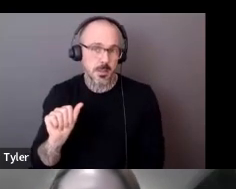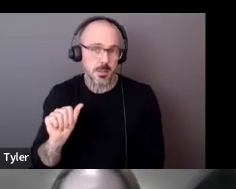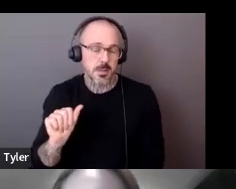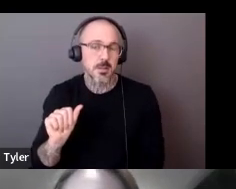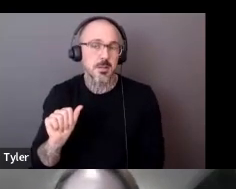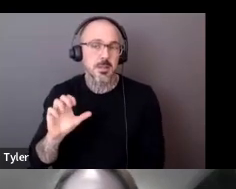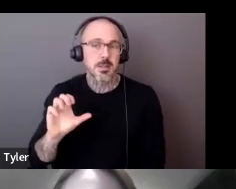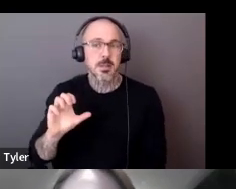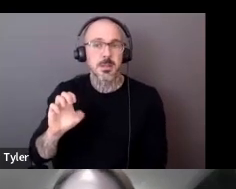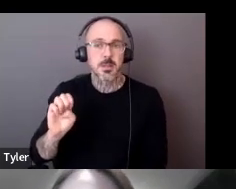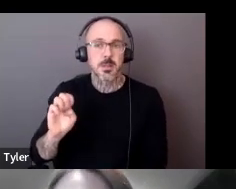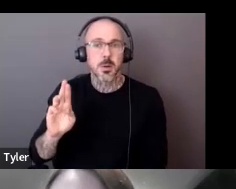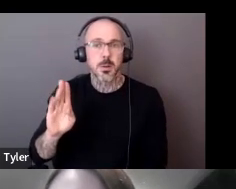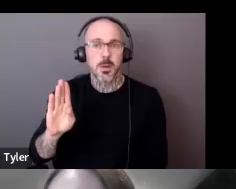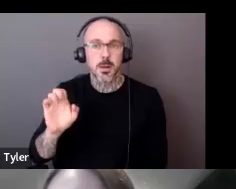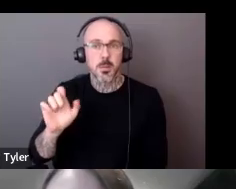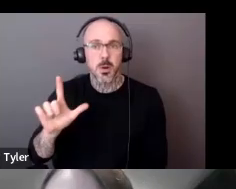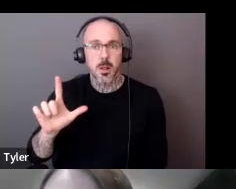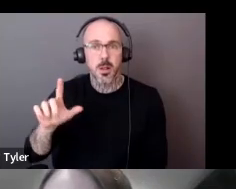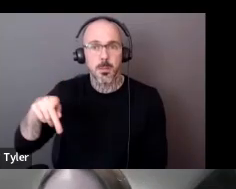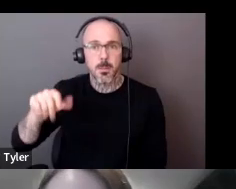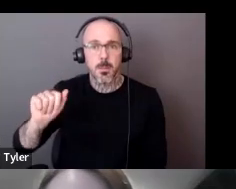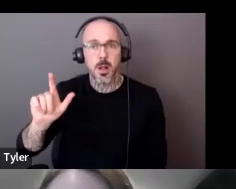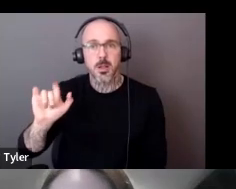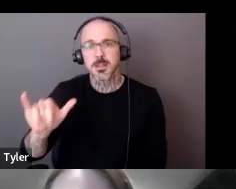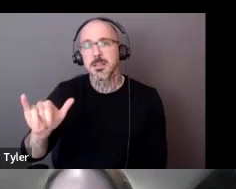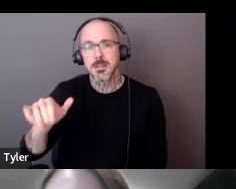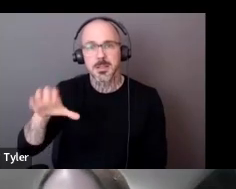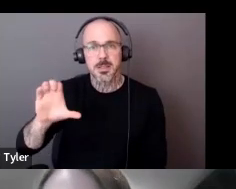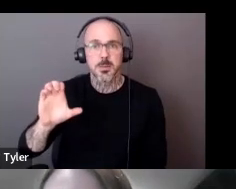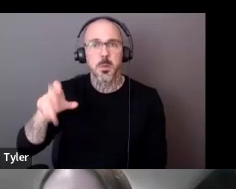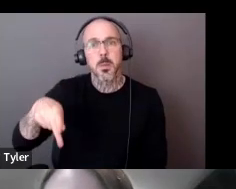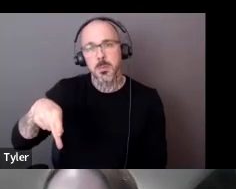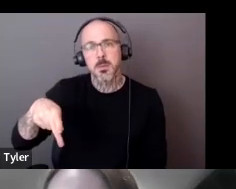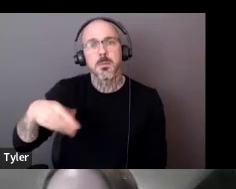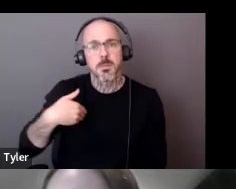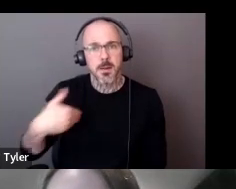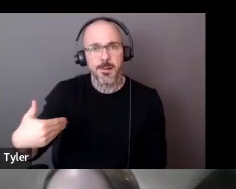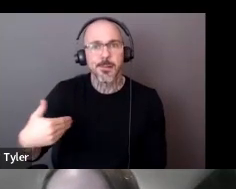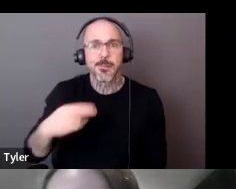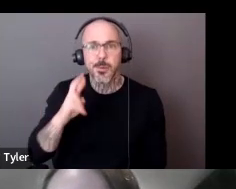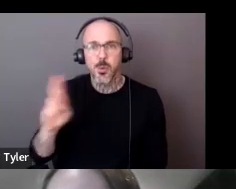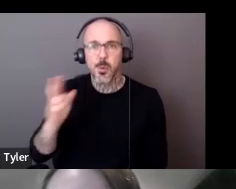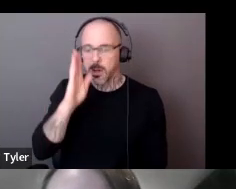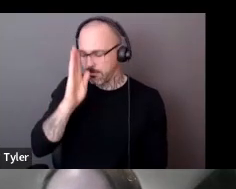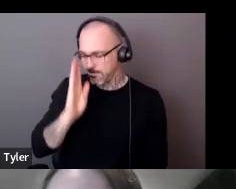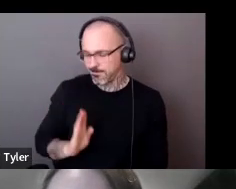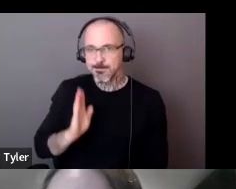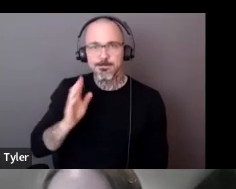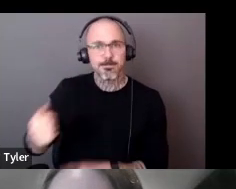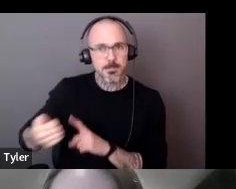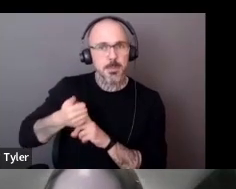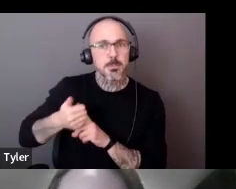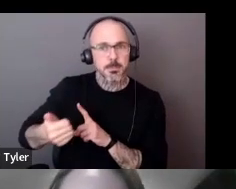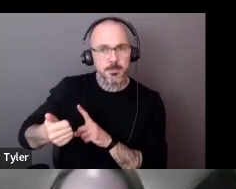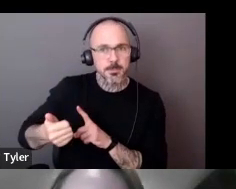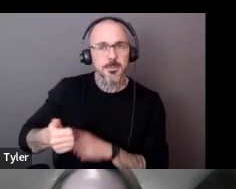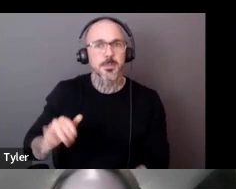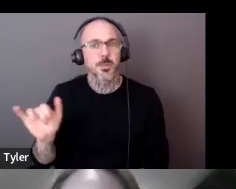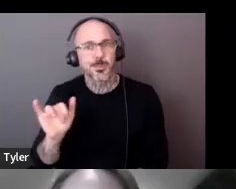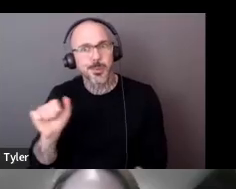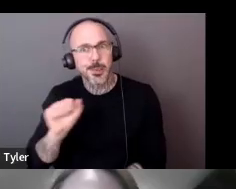side of my body. And I too, along with, the panelists, Brienne and Tara, have experienced issues and barriers to